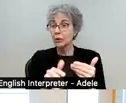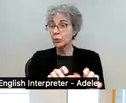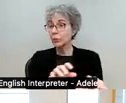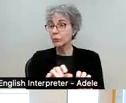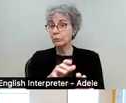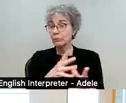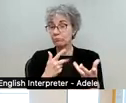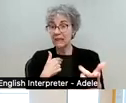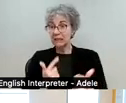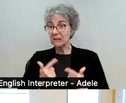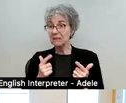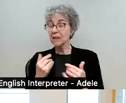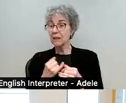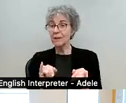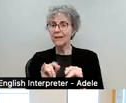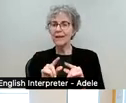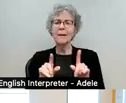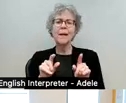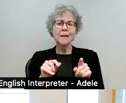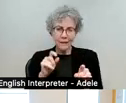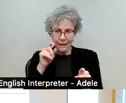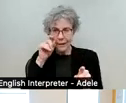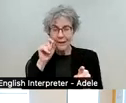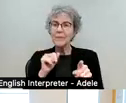independently, but he really feels he's got